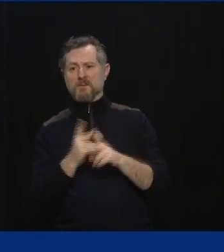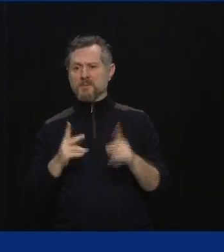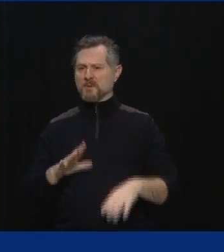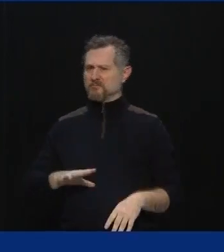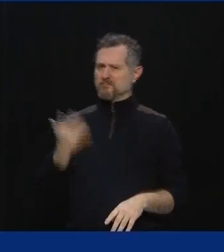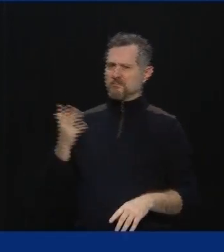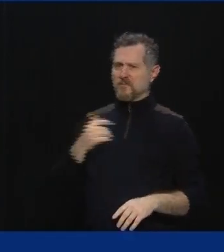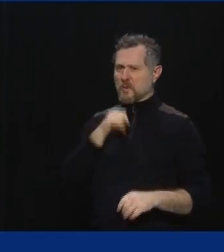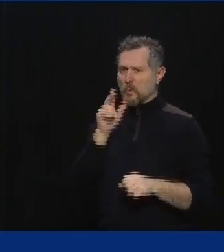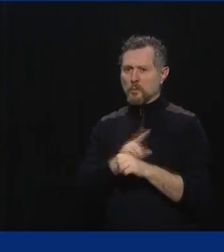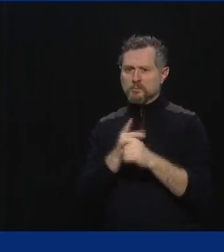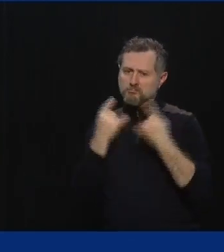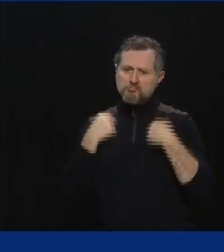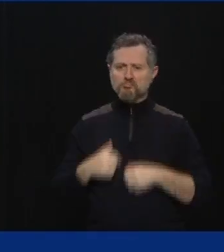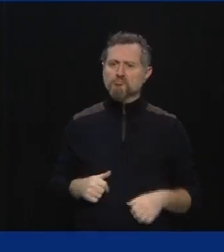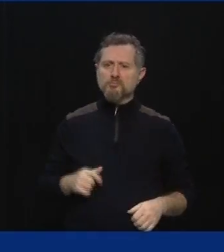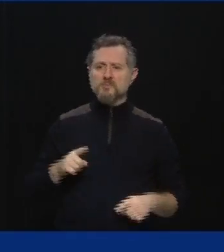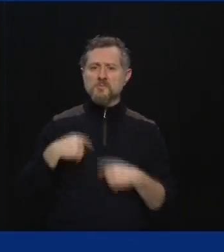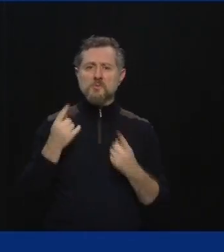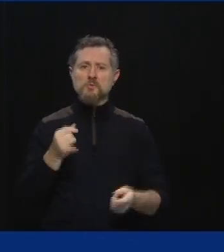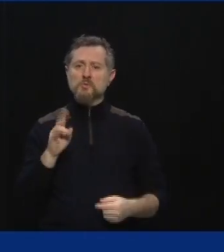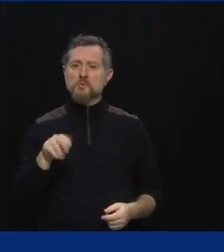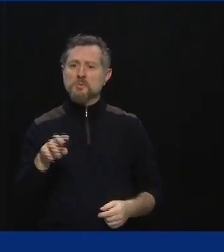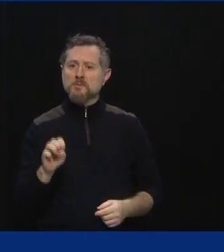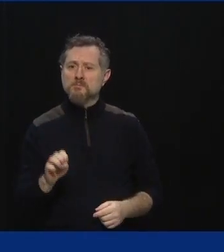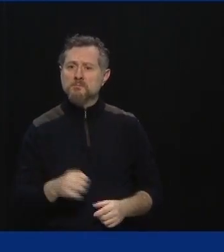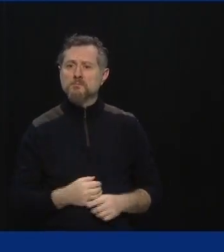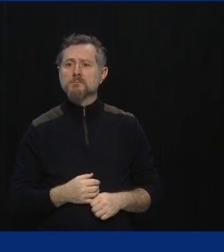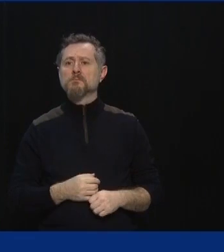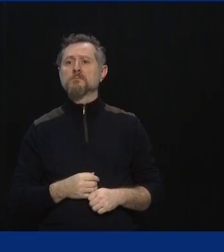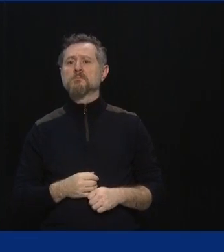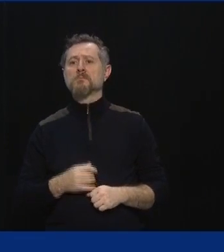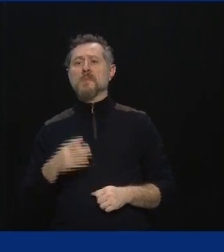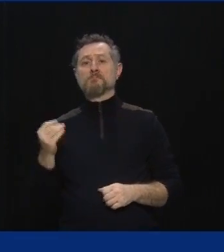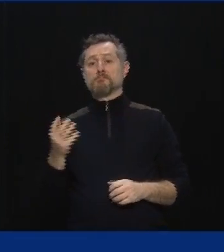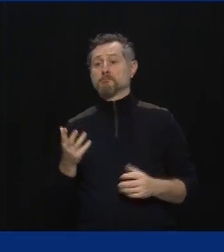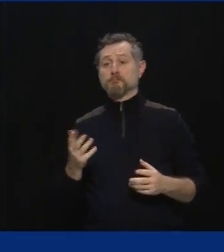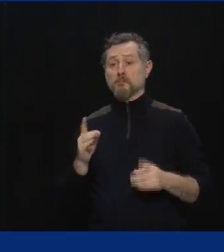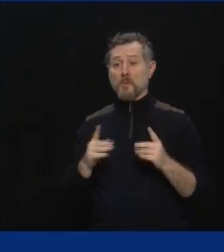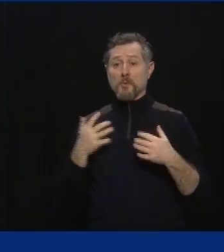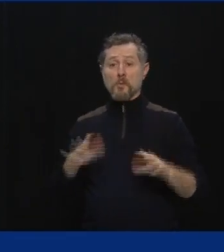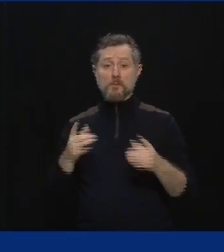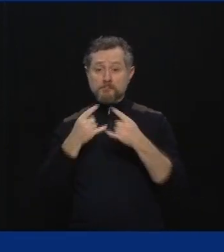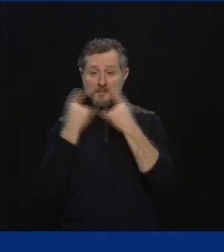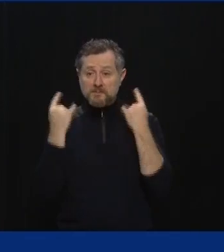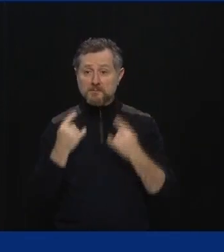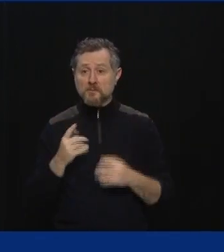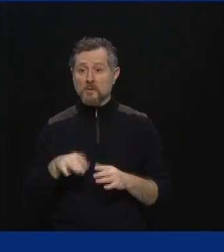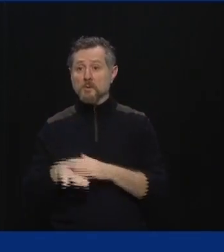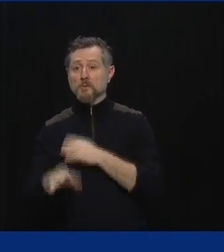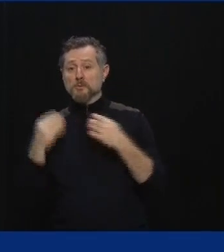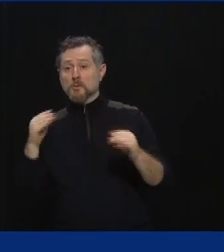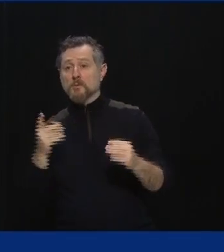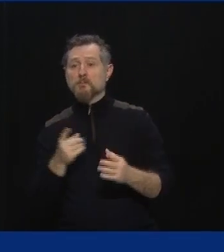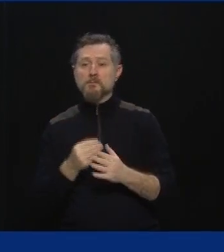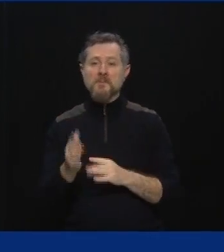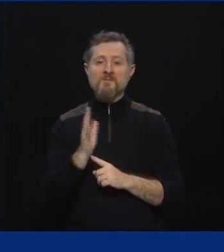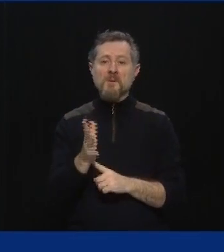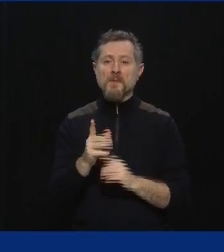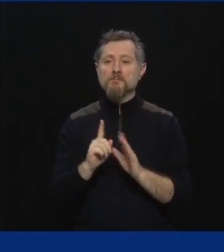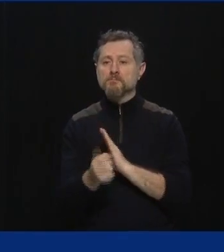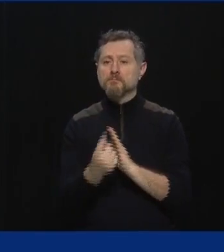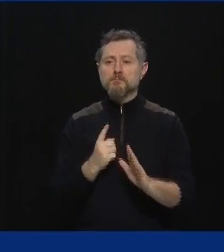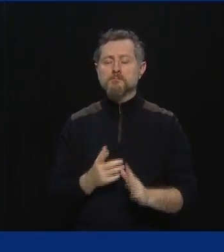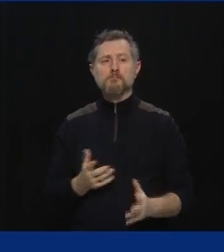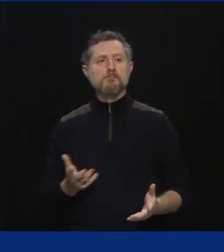masks since June? And really don't want to do it if they're popping into a store for 5 minutes.